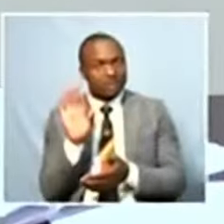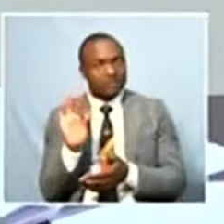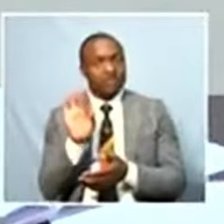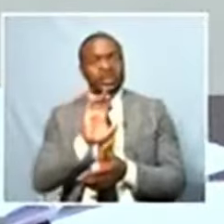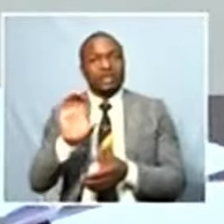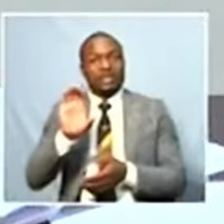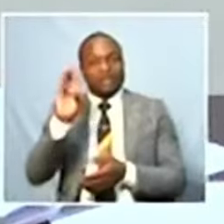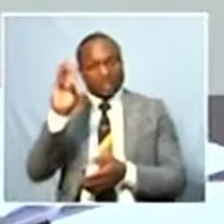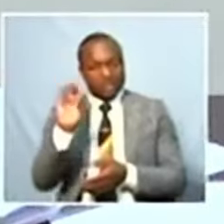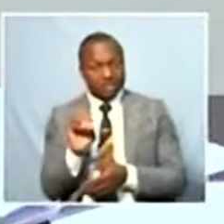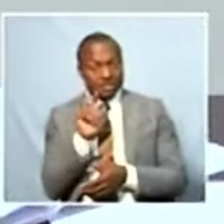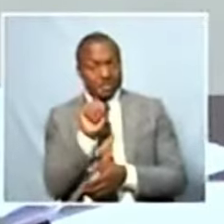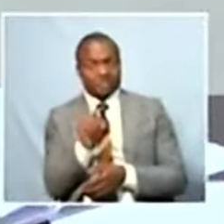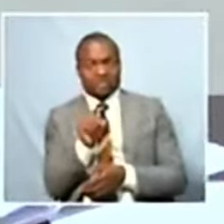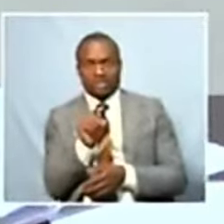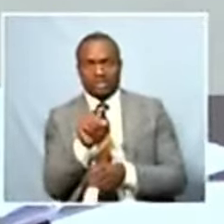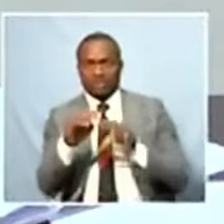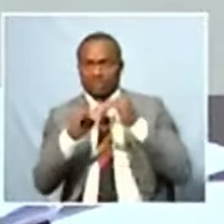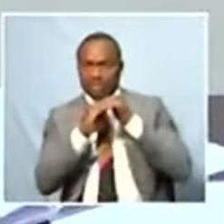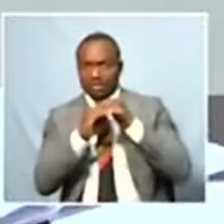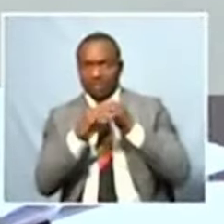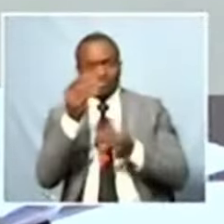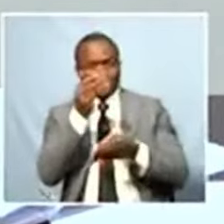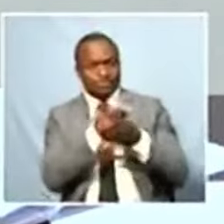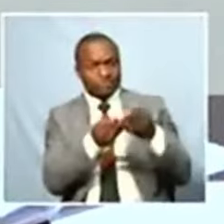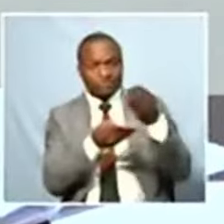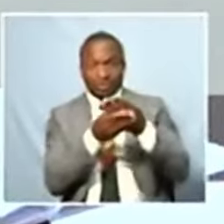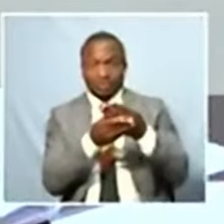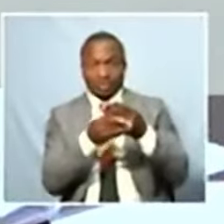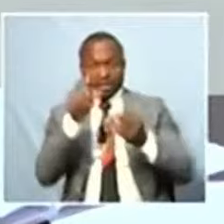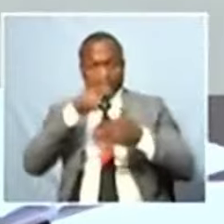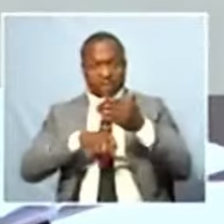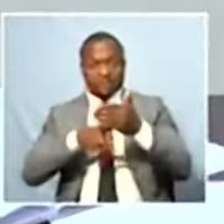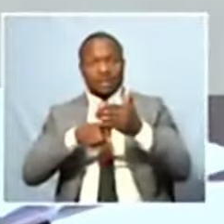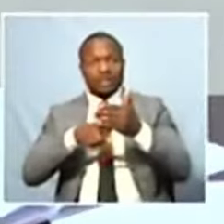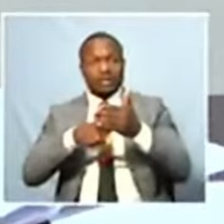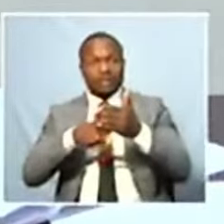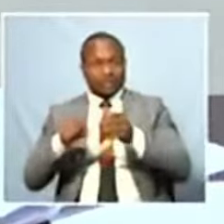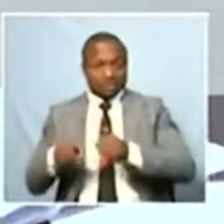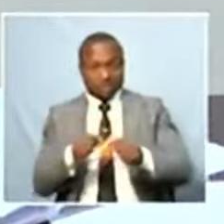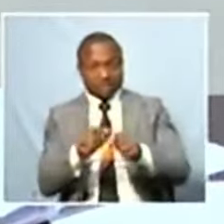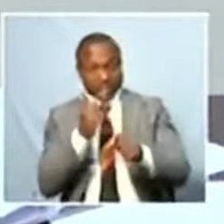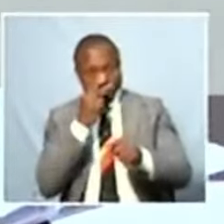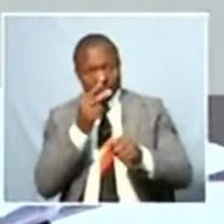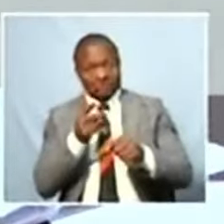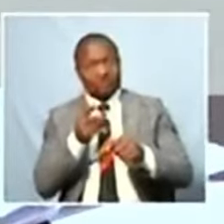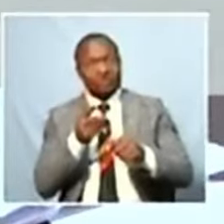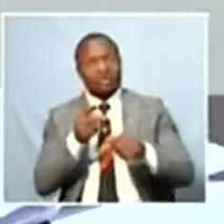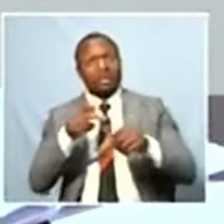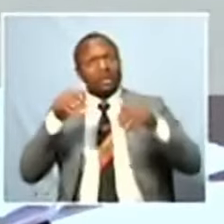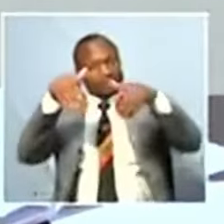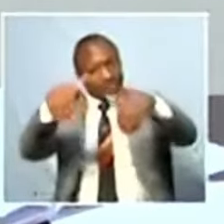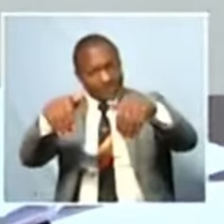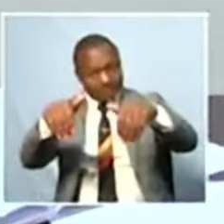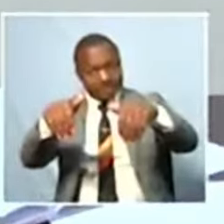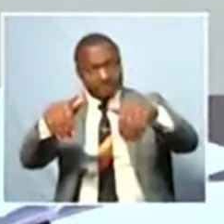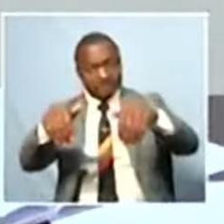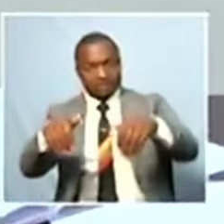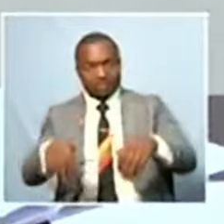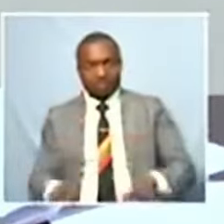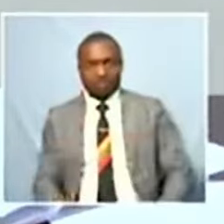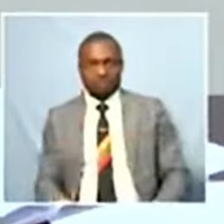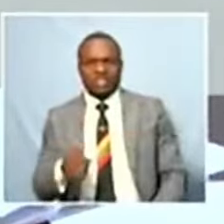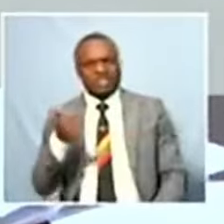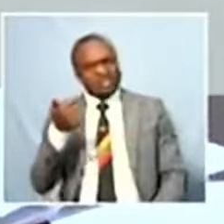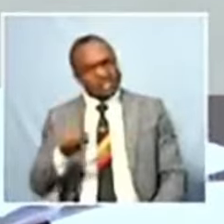12,960. Is that equitable contribution to the tax system in the country? For a big bus, looking at the money that, in fact, that's just maybe 10